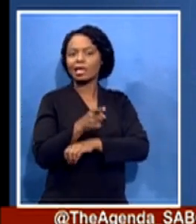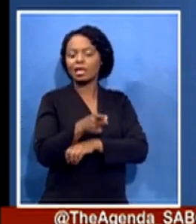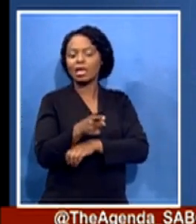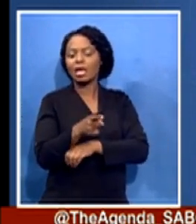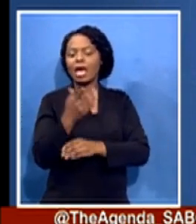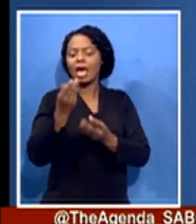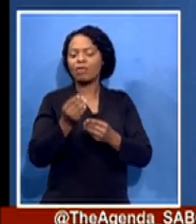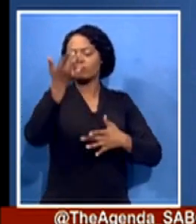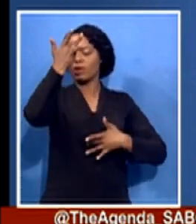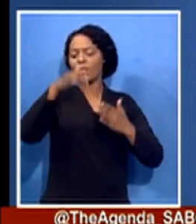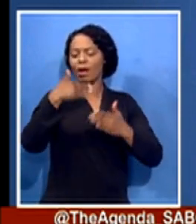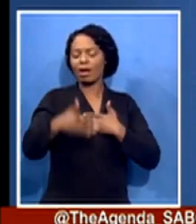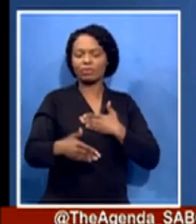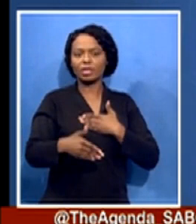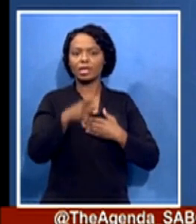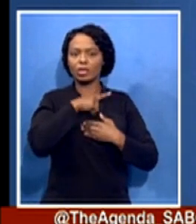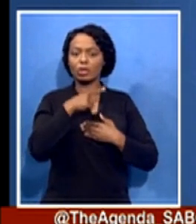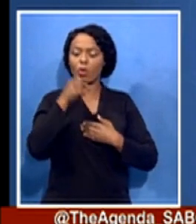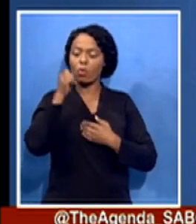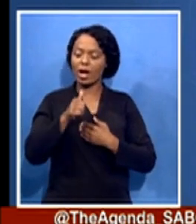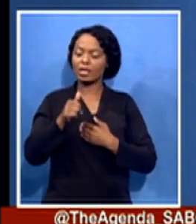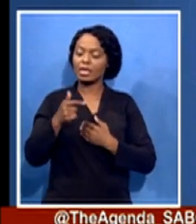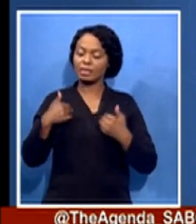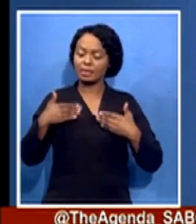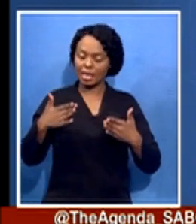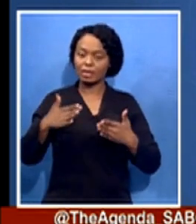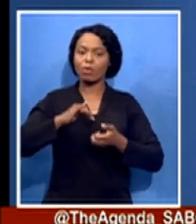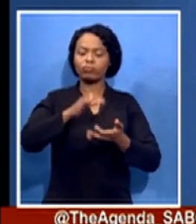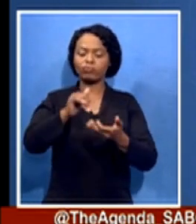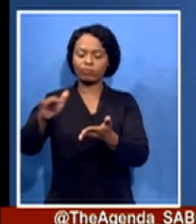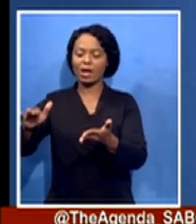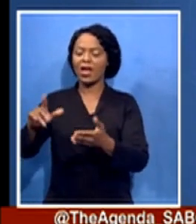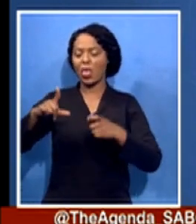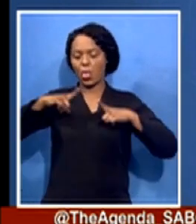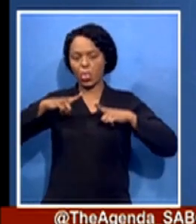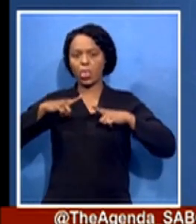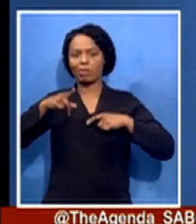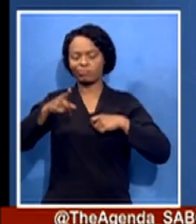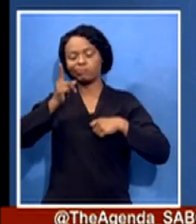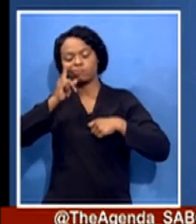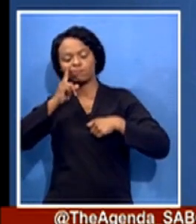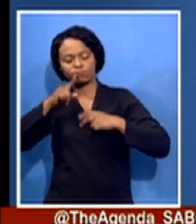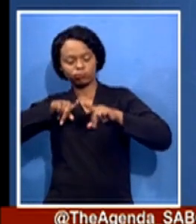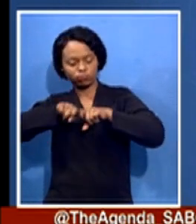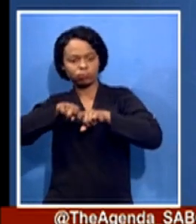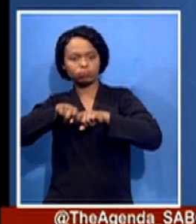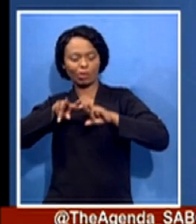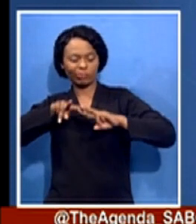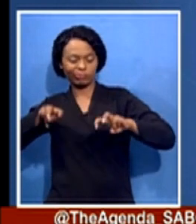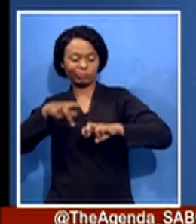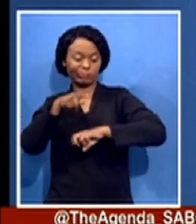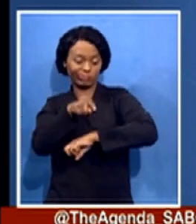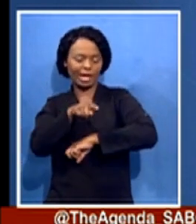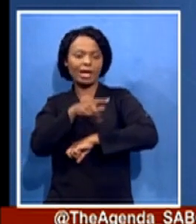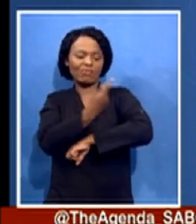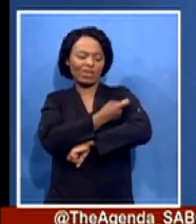effects. So for that reason, and they tended to see very few of these cases, but when they have seen them, they tend to be more